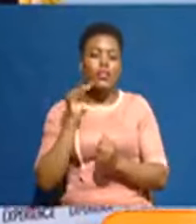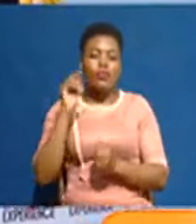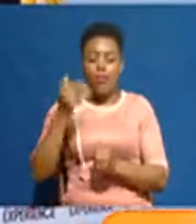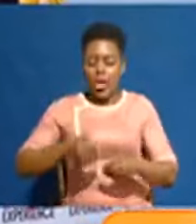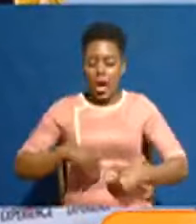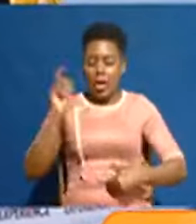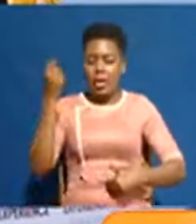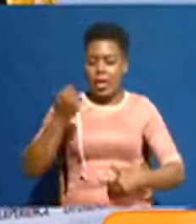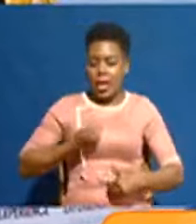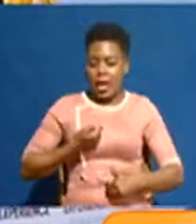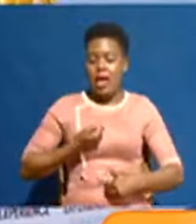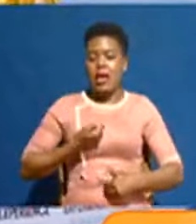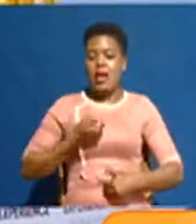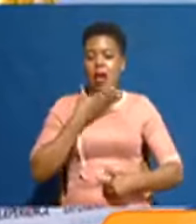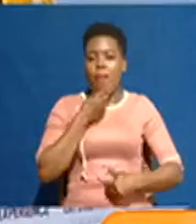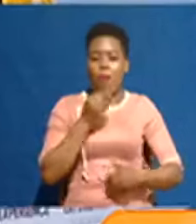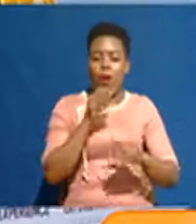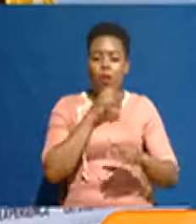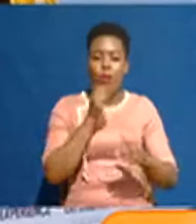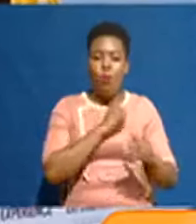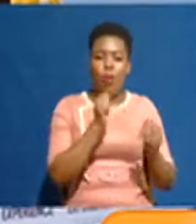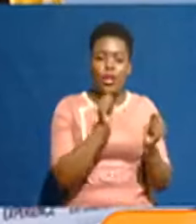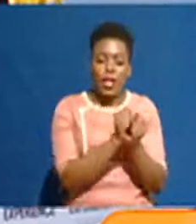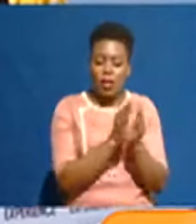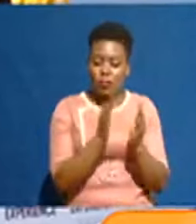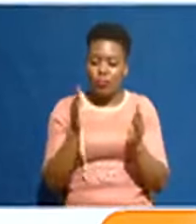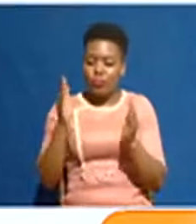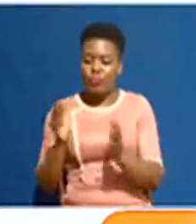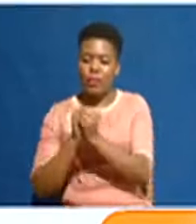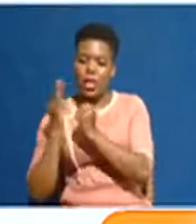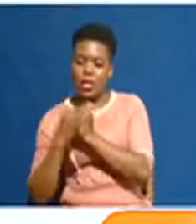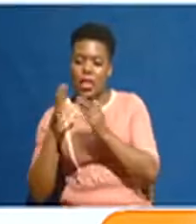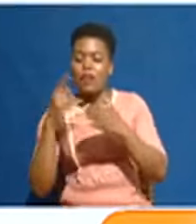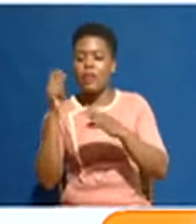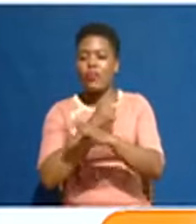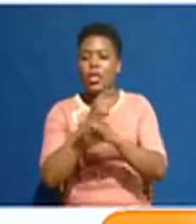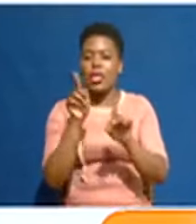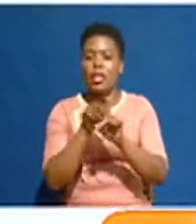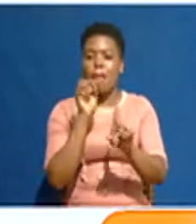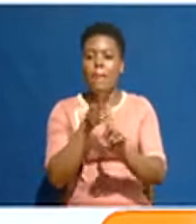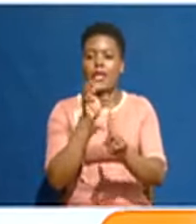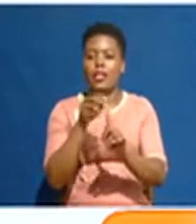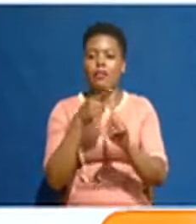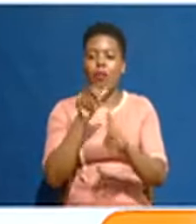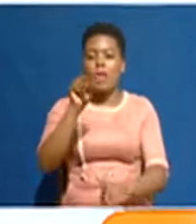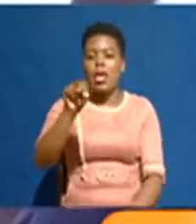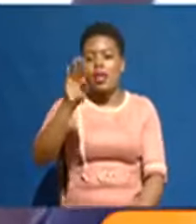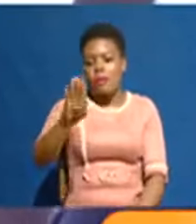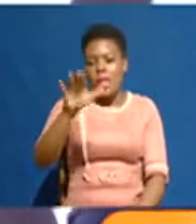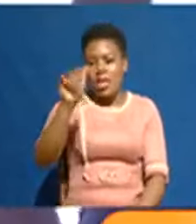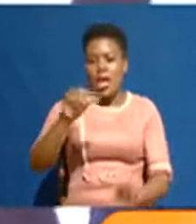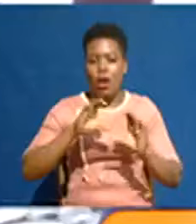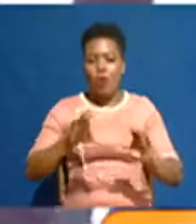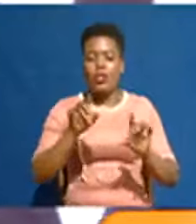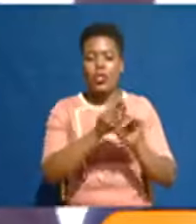and boys aged 10 to 18, featuring expert coaching, training, and mentorship from NBA talent and coaches.